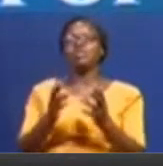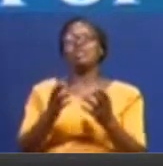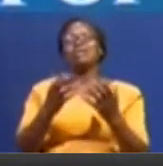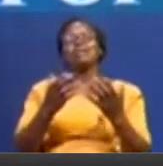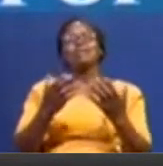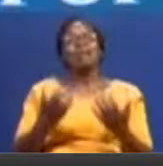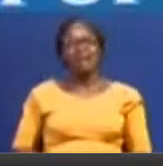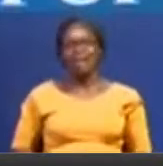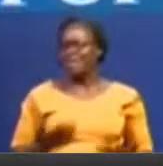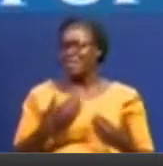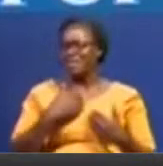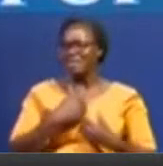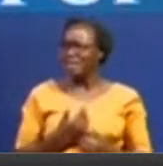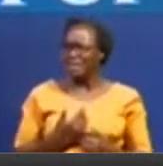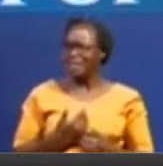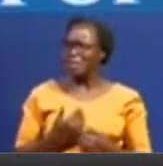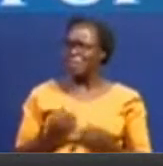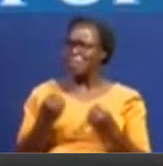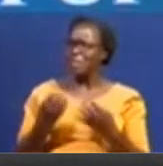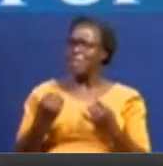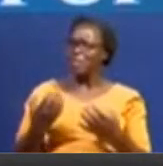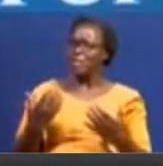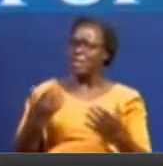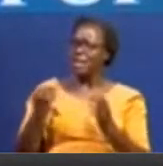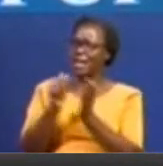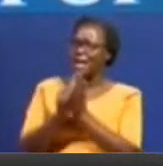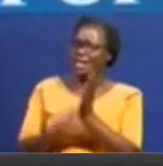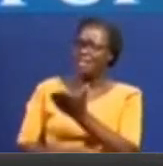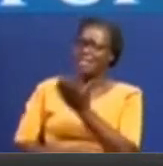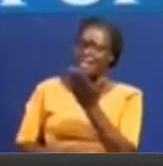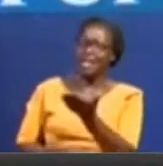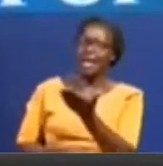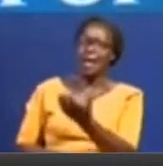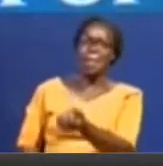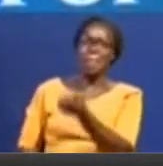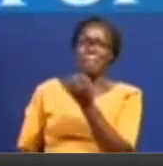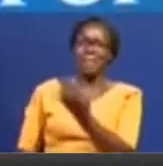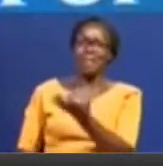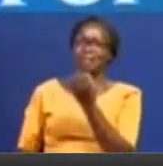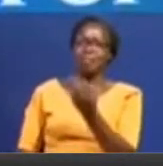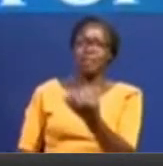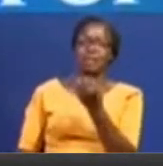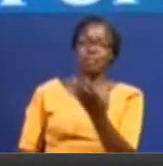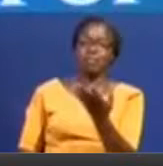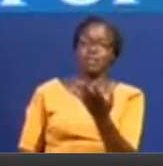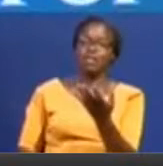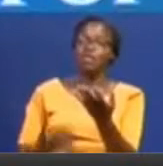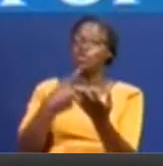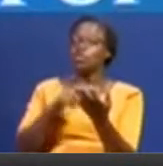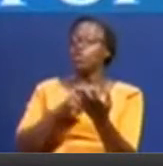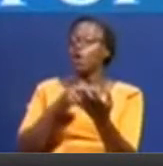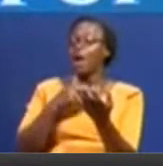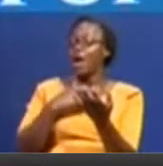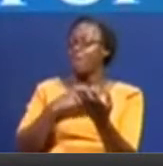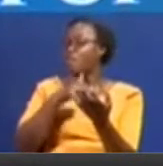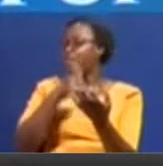cannot deal with the number of voters, the number of agents who are already in that room. So while handling another part of